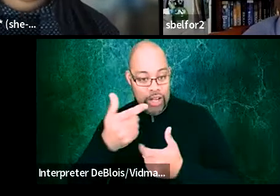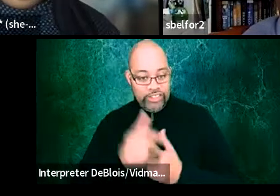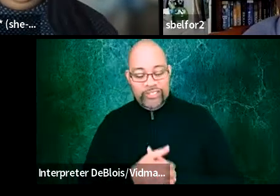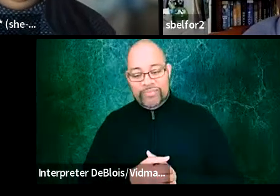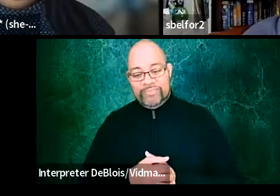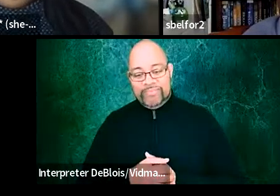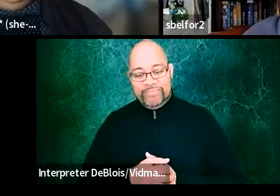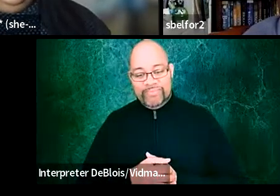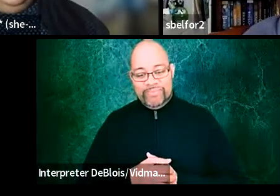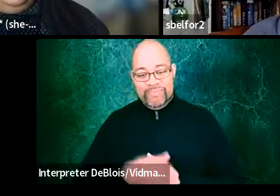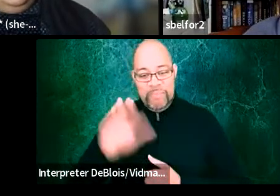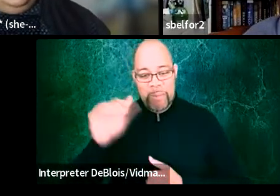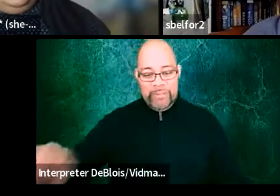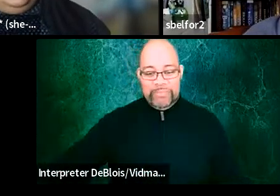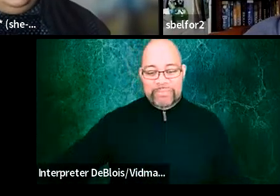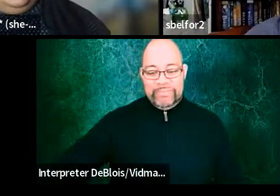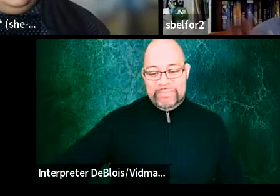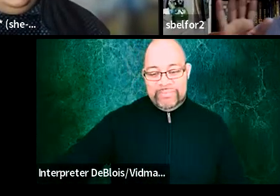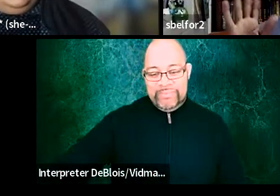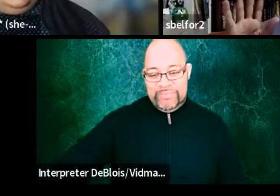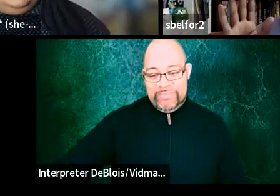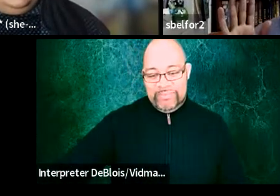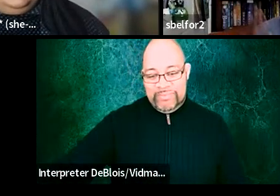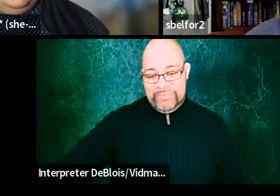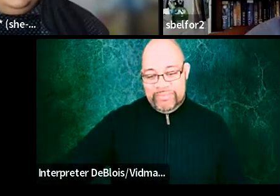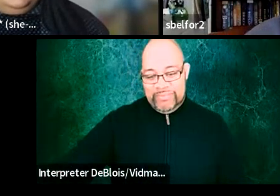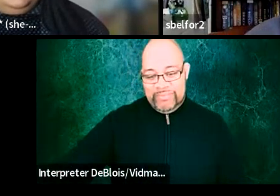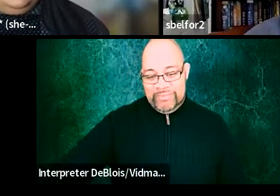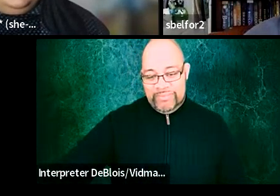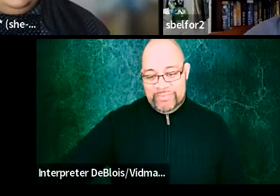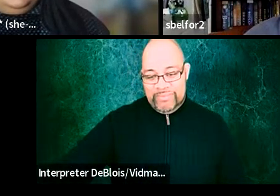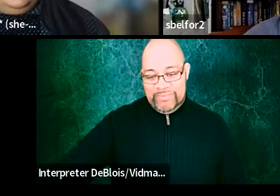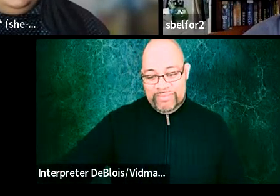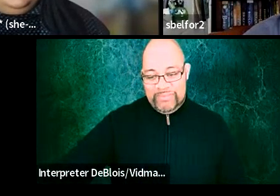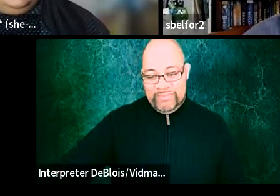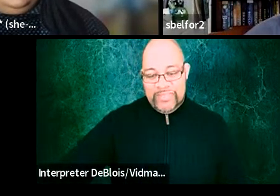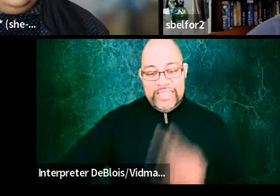It'll be streamed on YouTube. I will see you guys there.